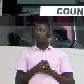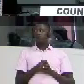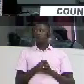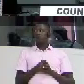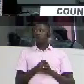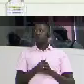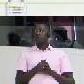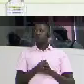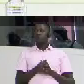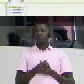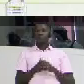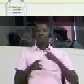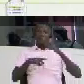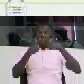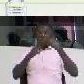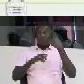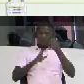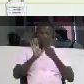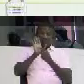After identification